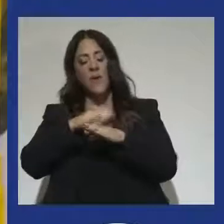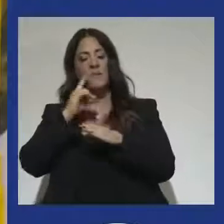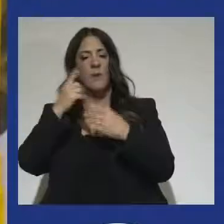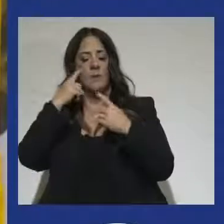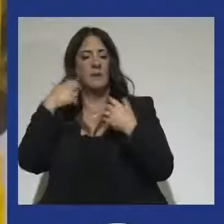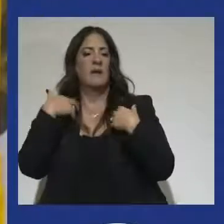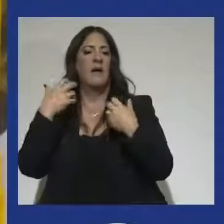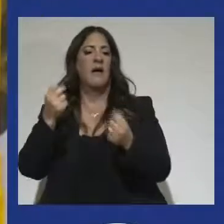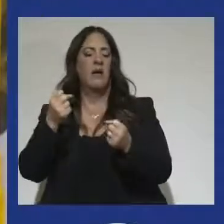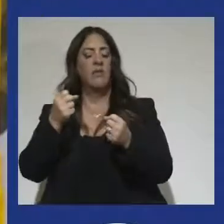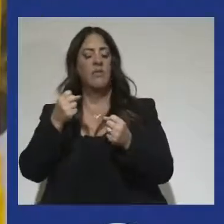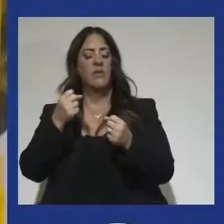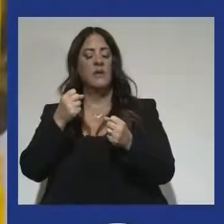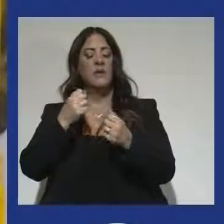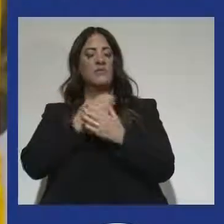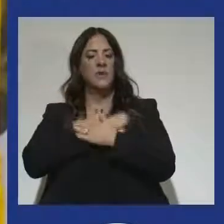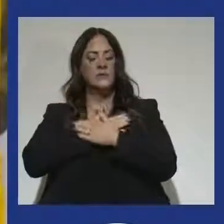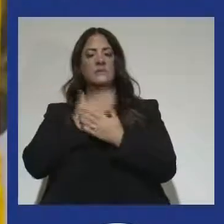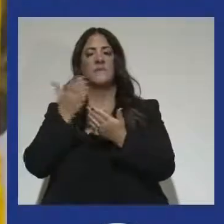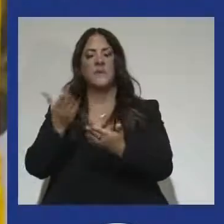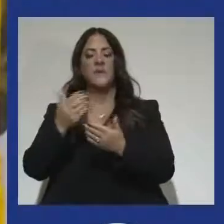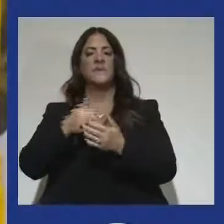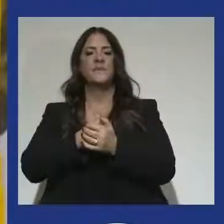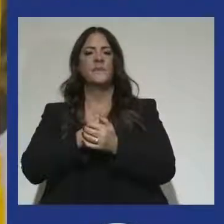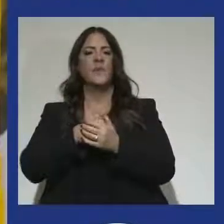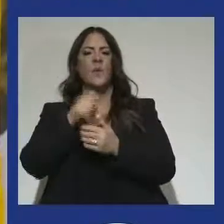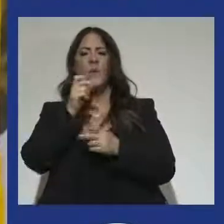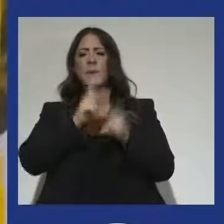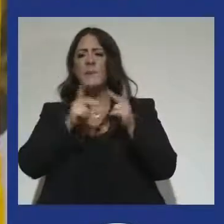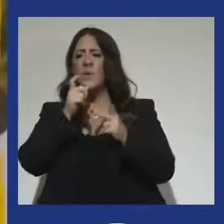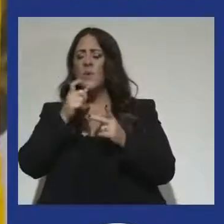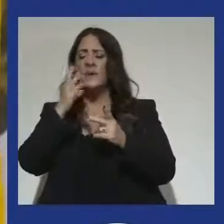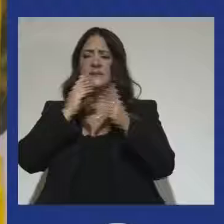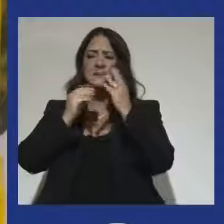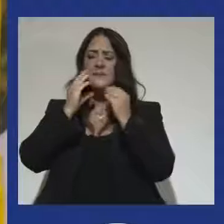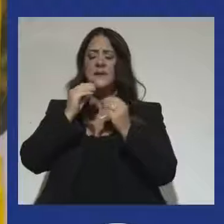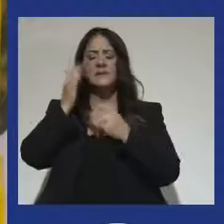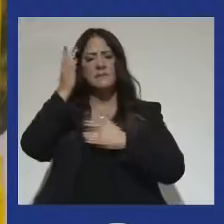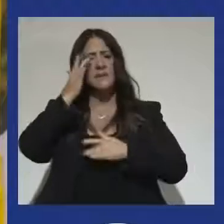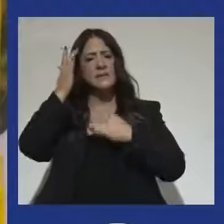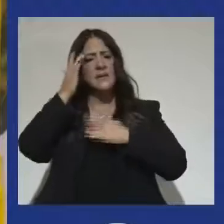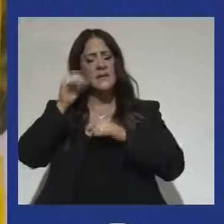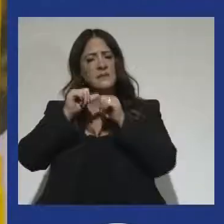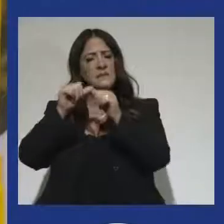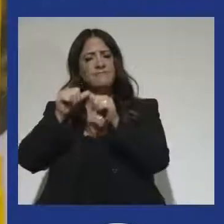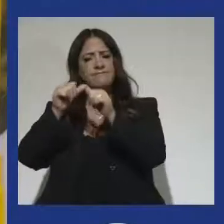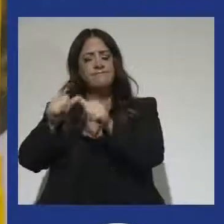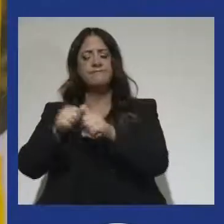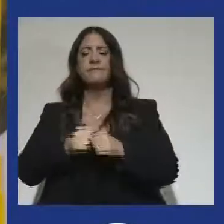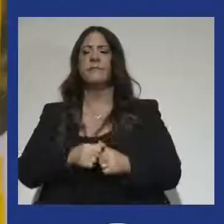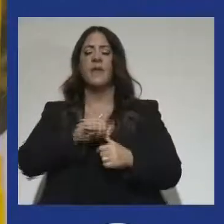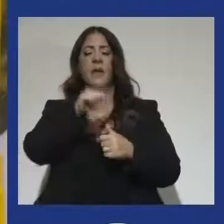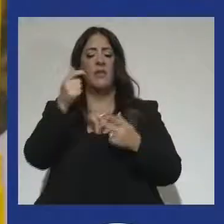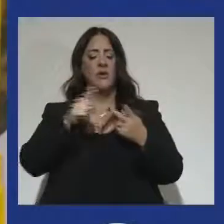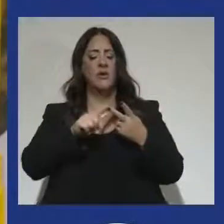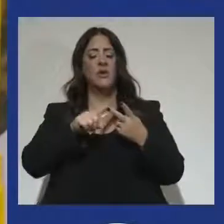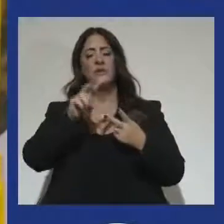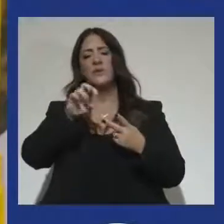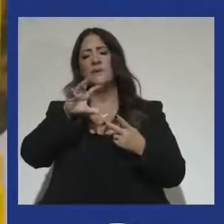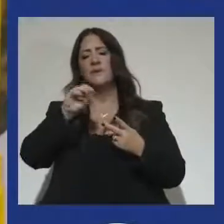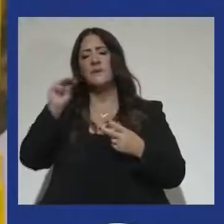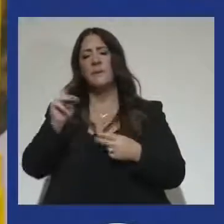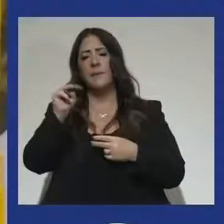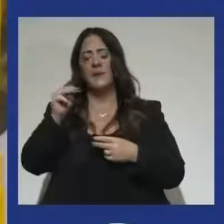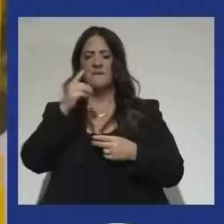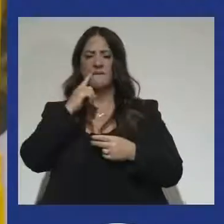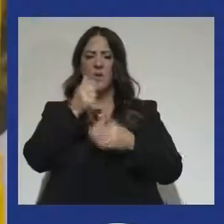support individuals that are experiencing mental illness. The second piece is $250 million through the Department of